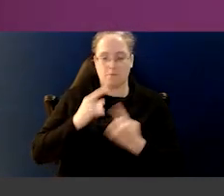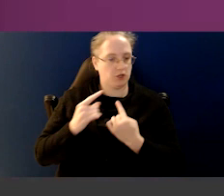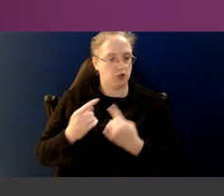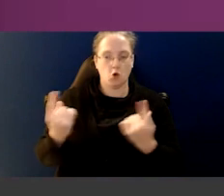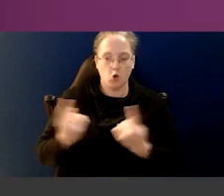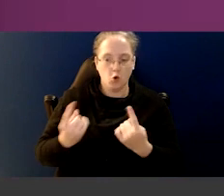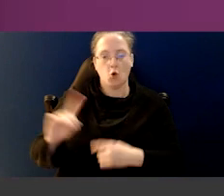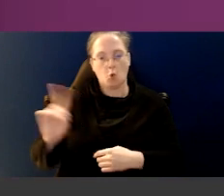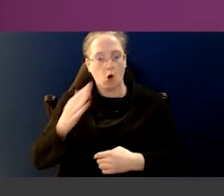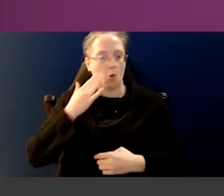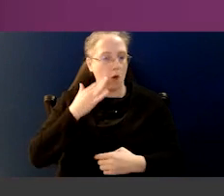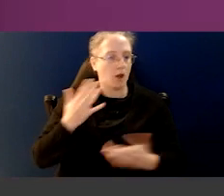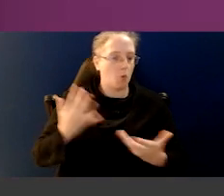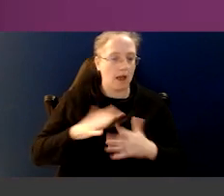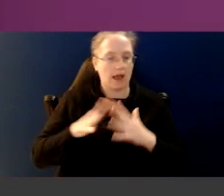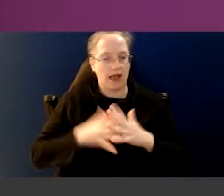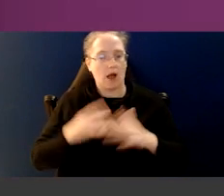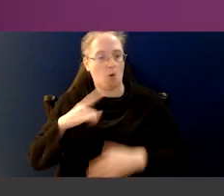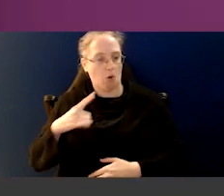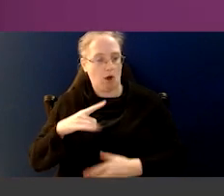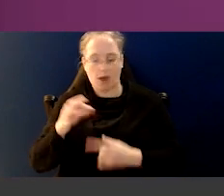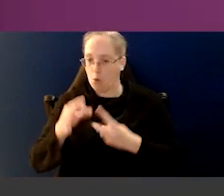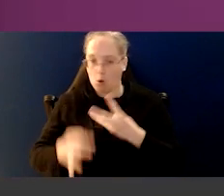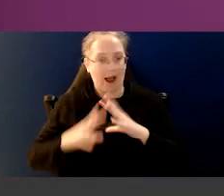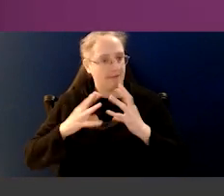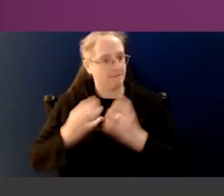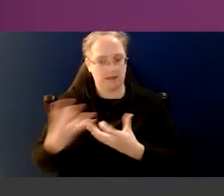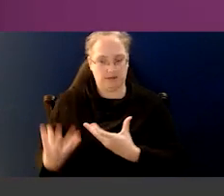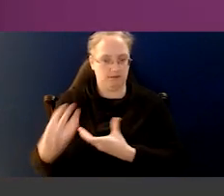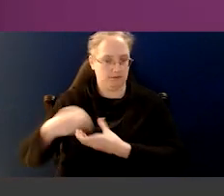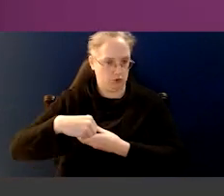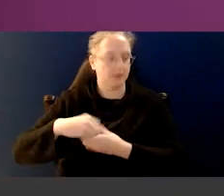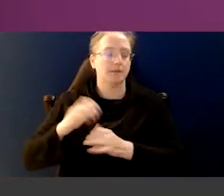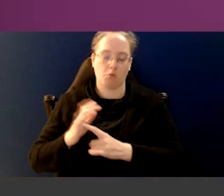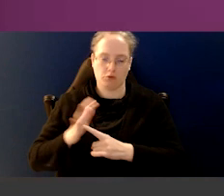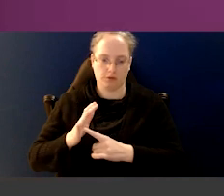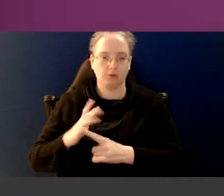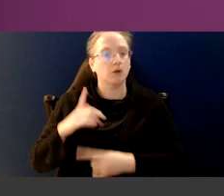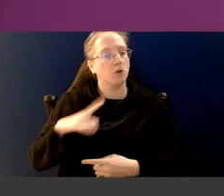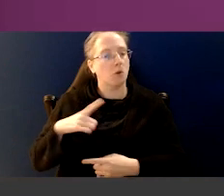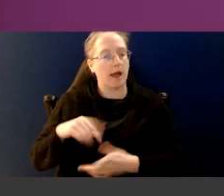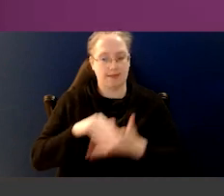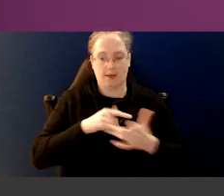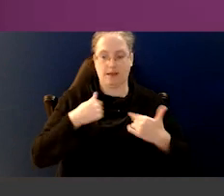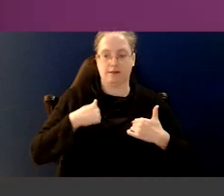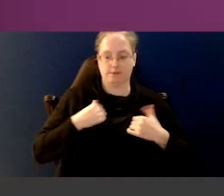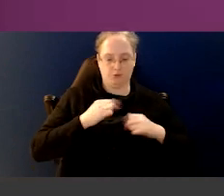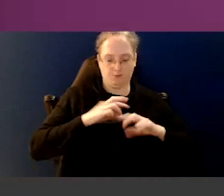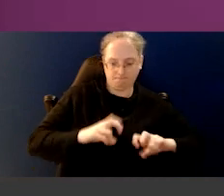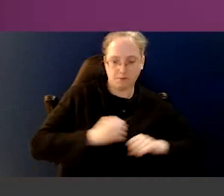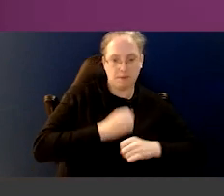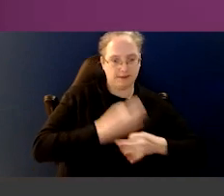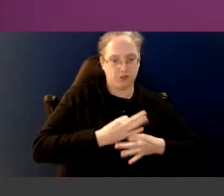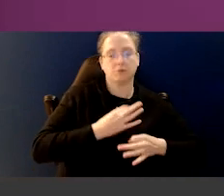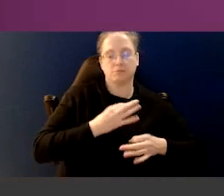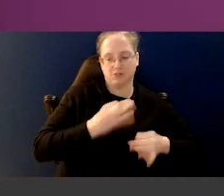how, why factors is quite important, as it helps us proceed with our decision-making process in a